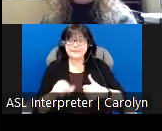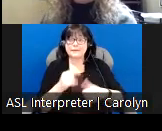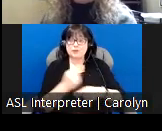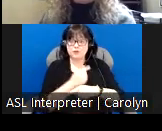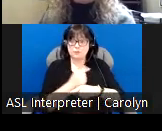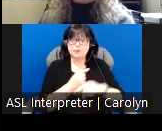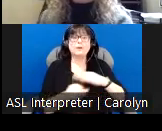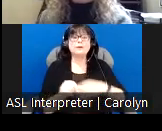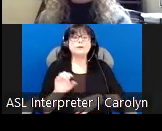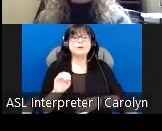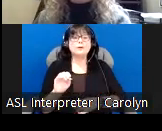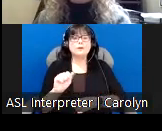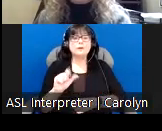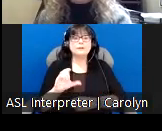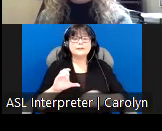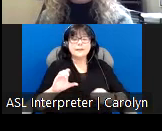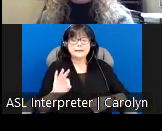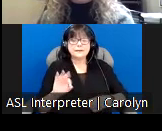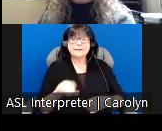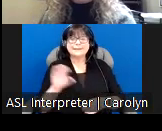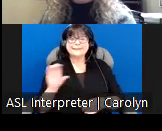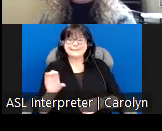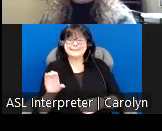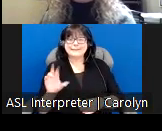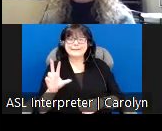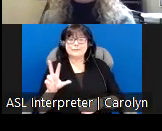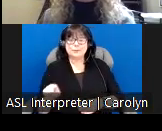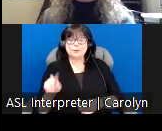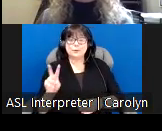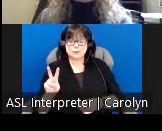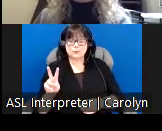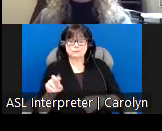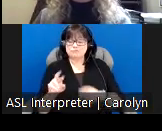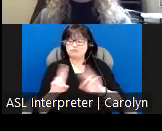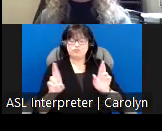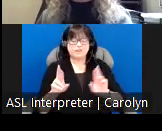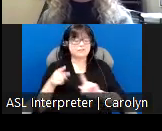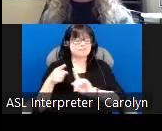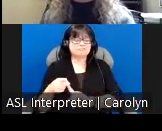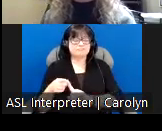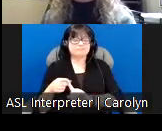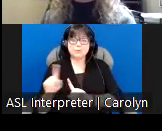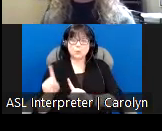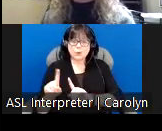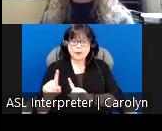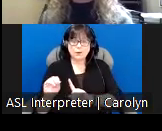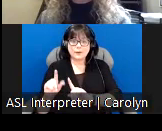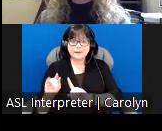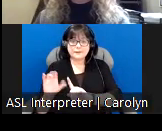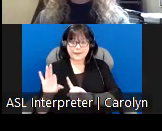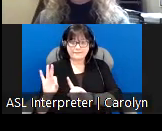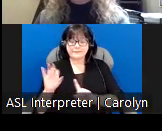OALCF C 3.2. So it'll give you a direct connection to OALCF levels.